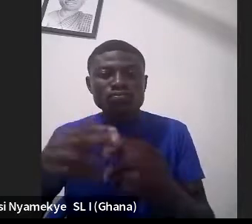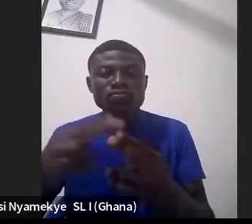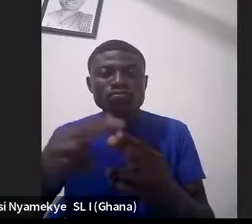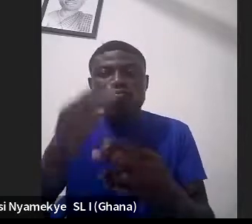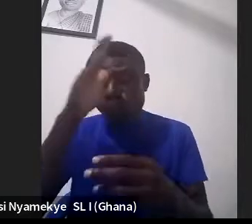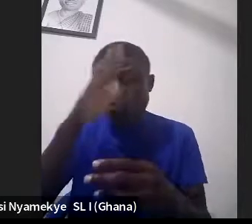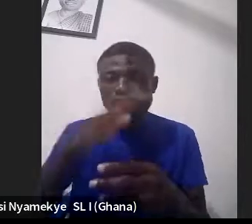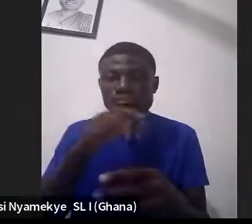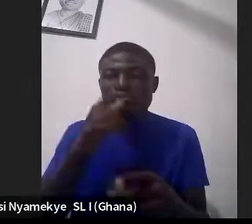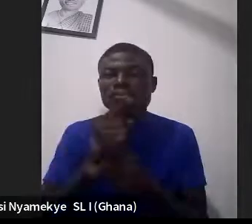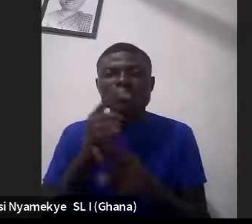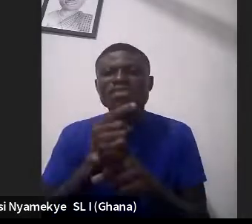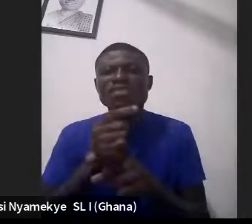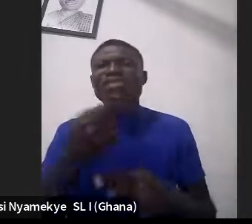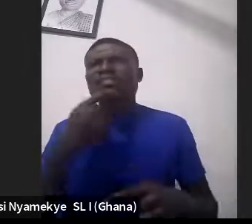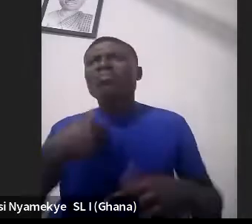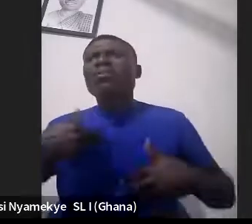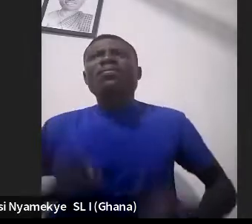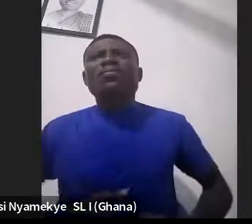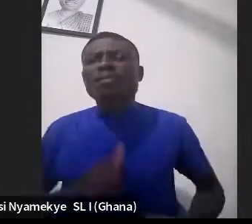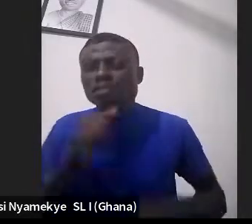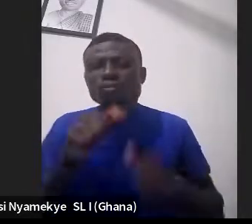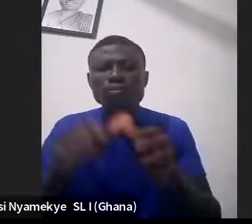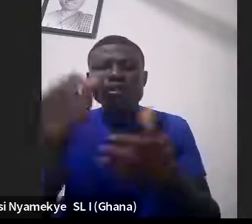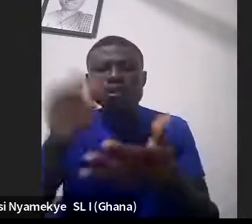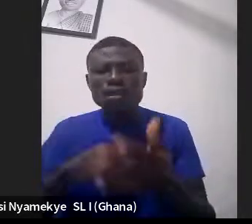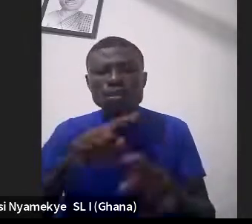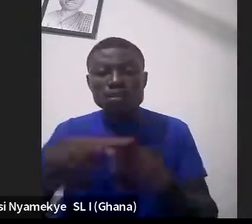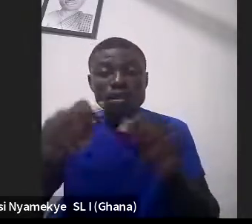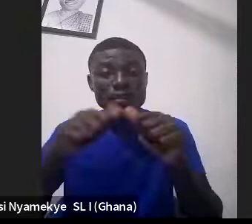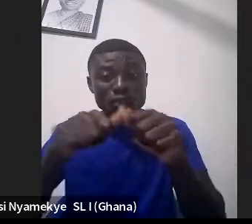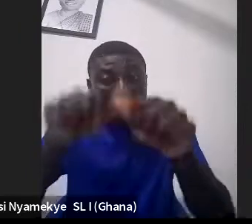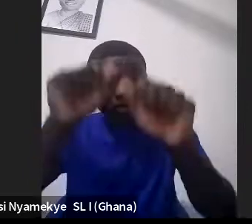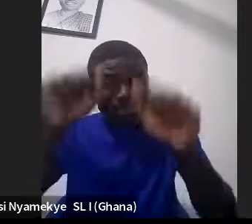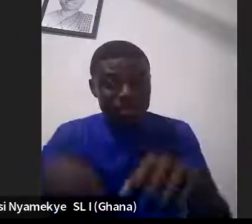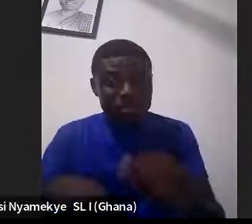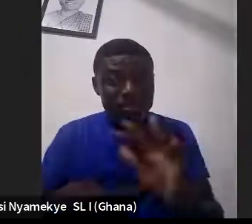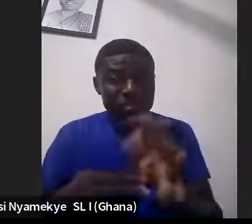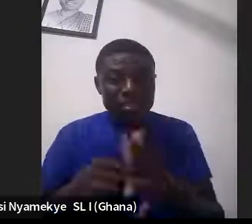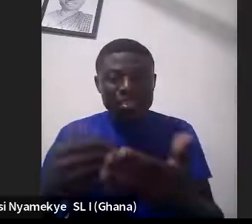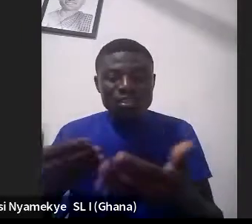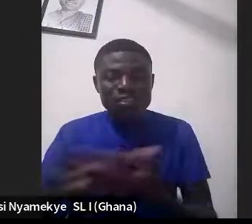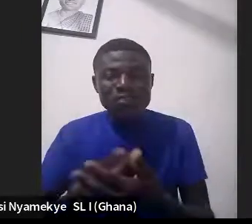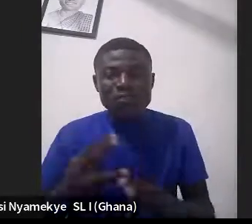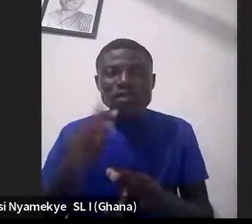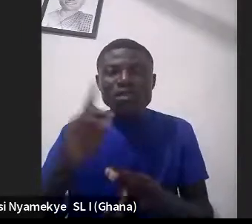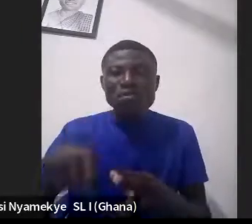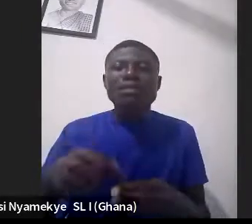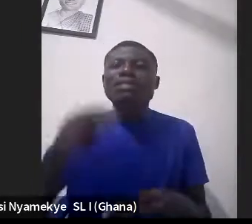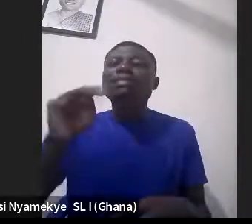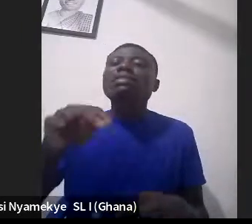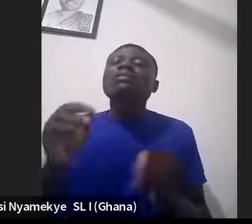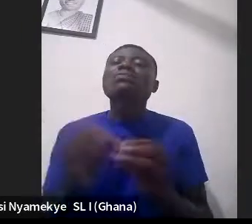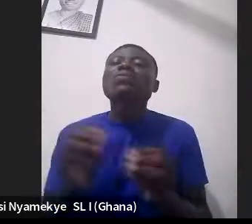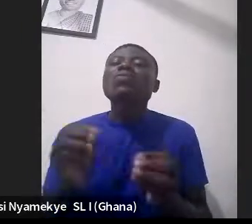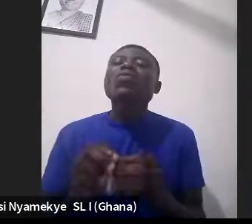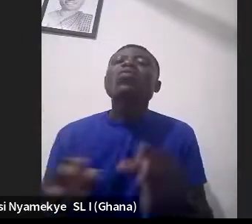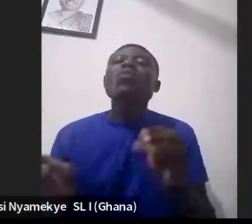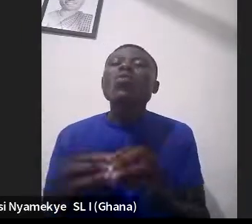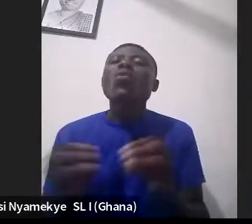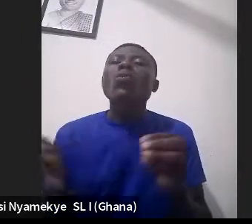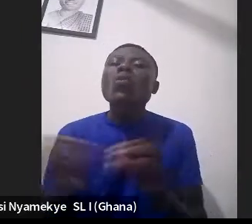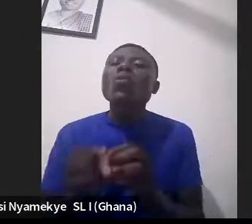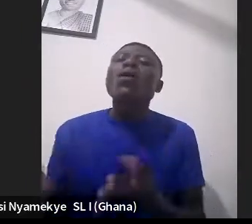up. Just they need those neural pathways need a lot more repetition if